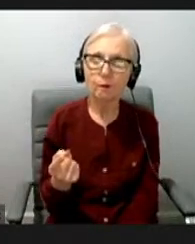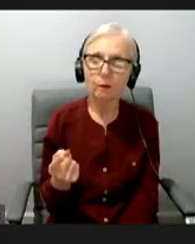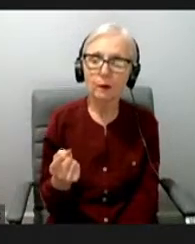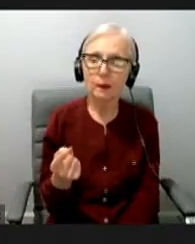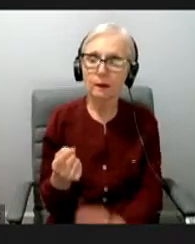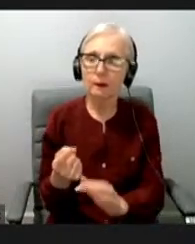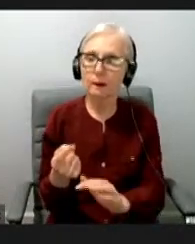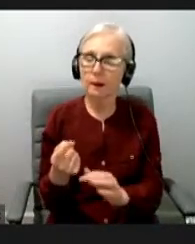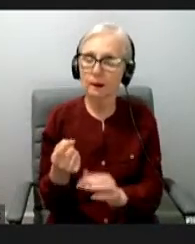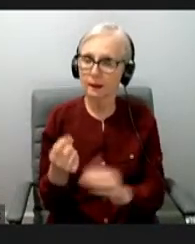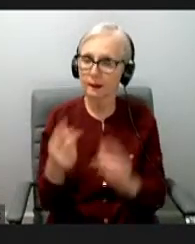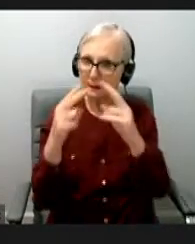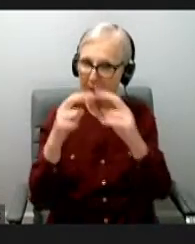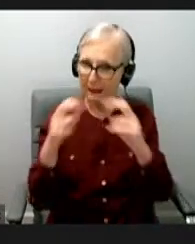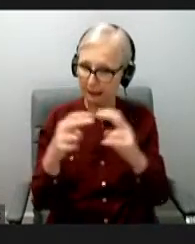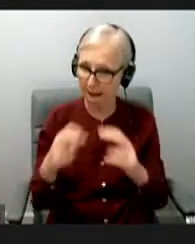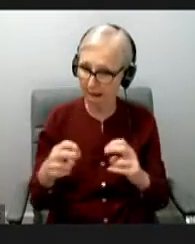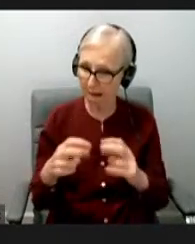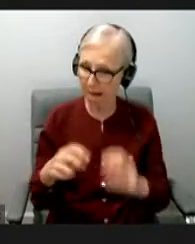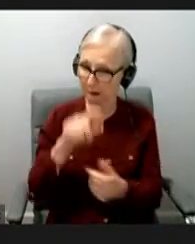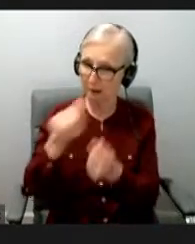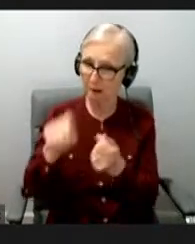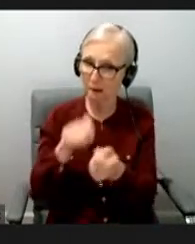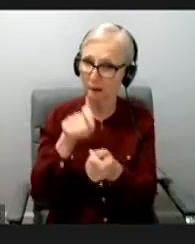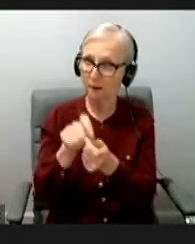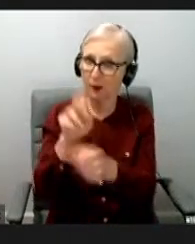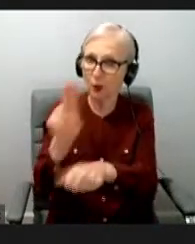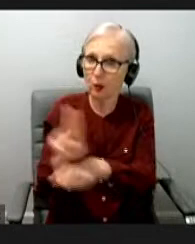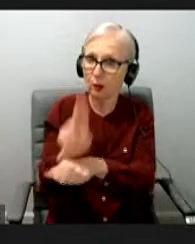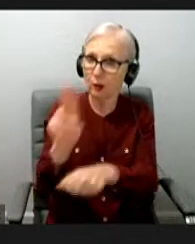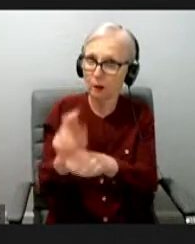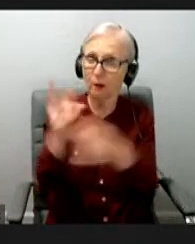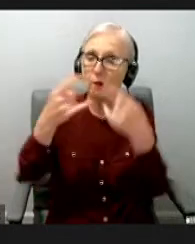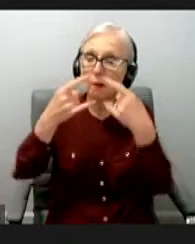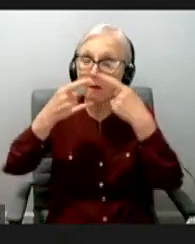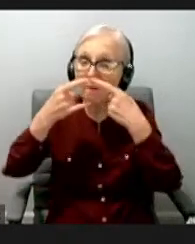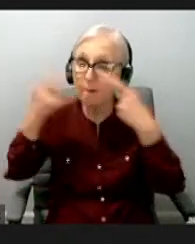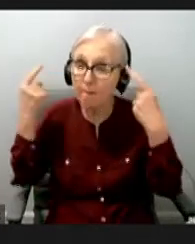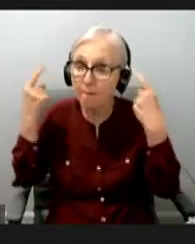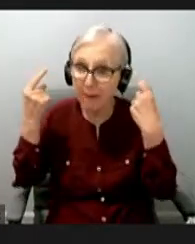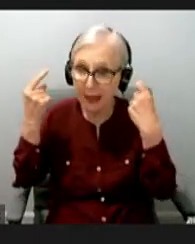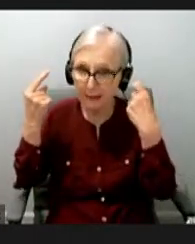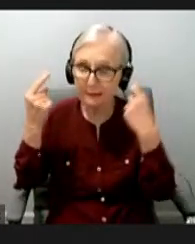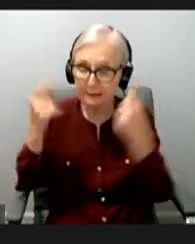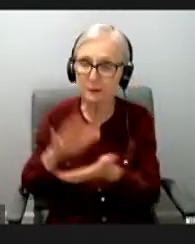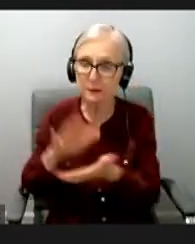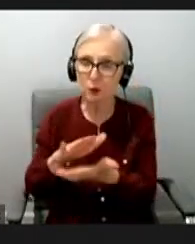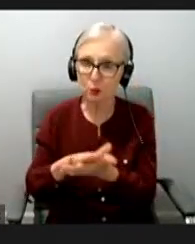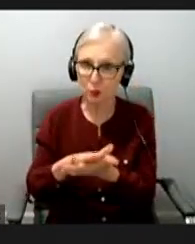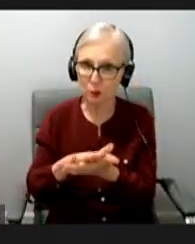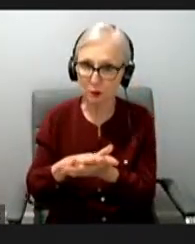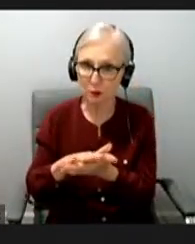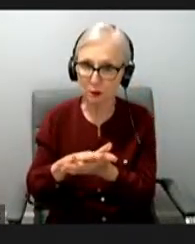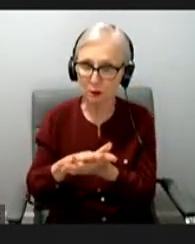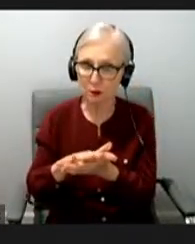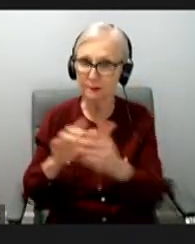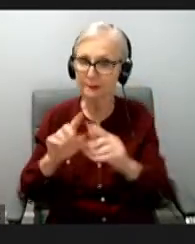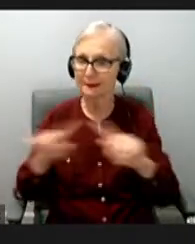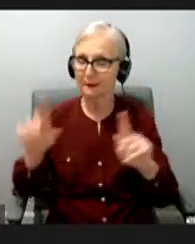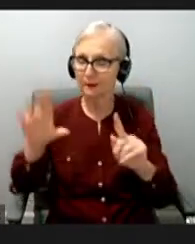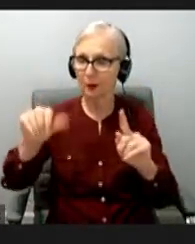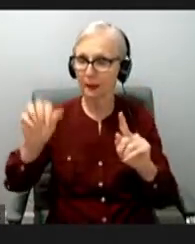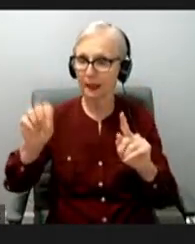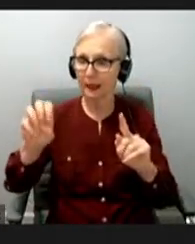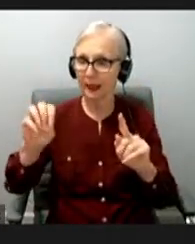And this is an analysis that looks specifically at the use of masks in schools and looks at the difference that in cases that we are